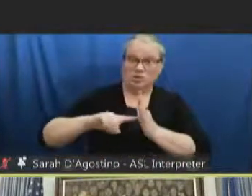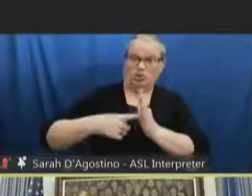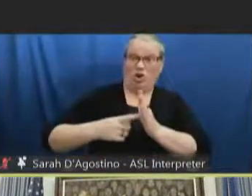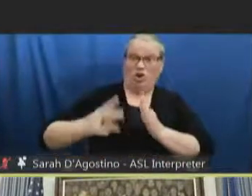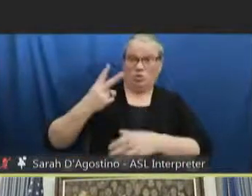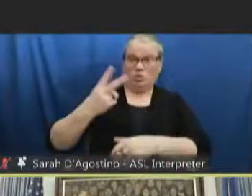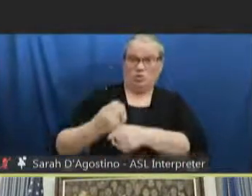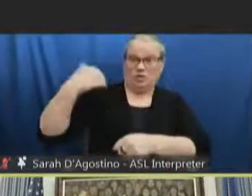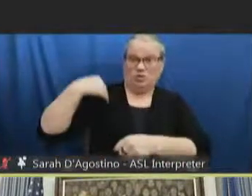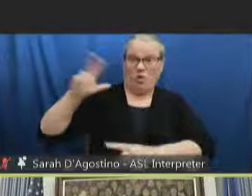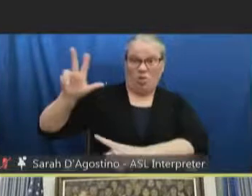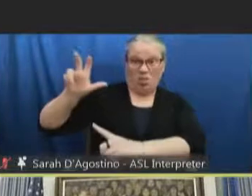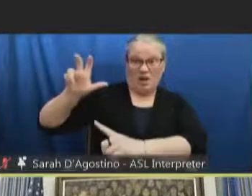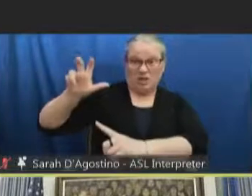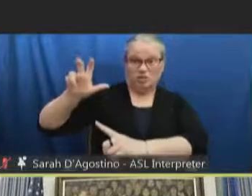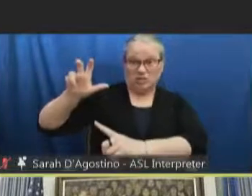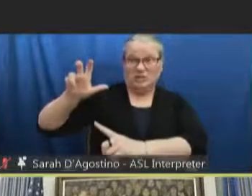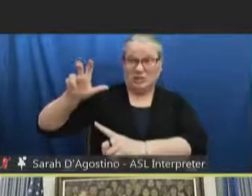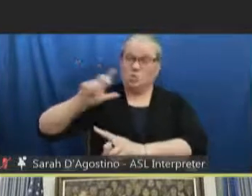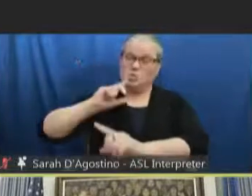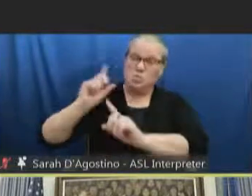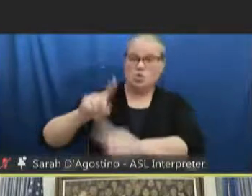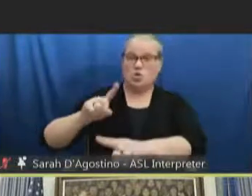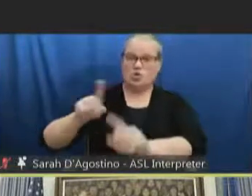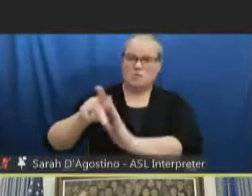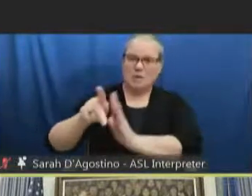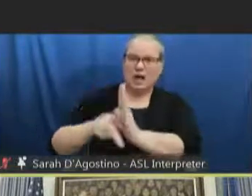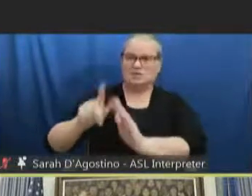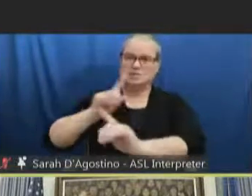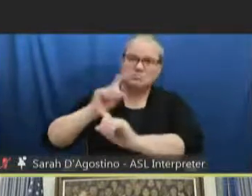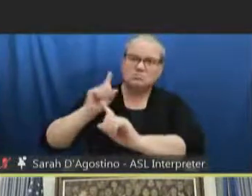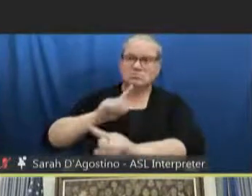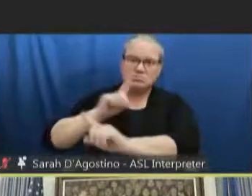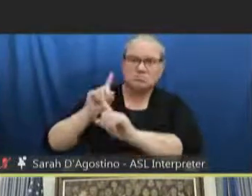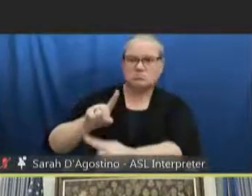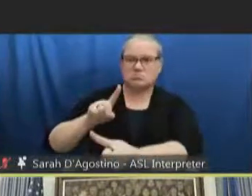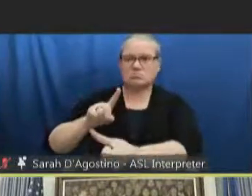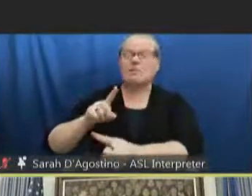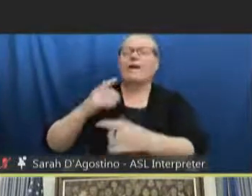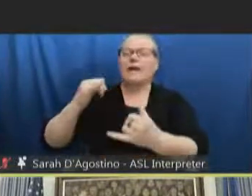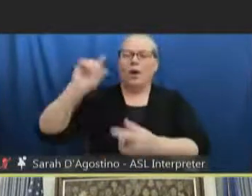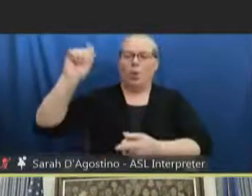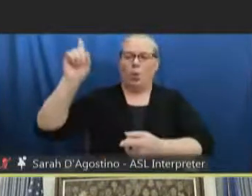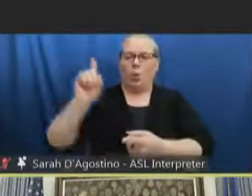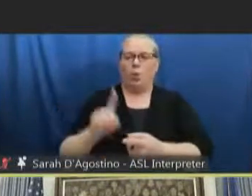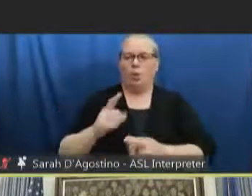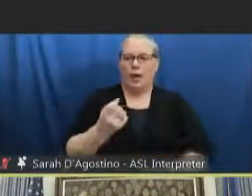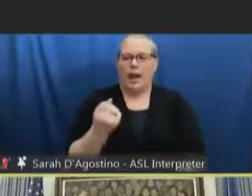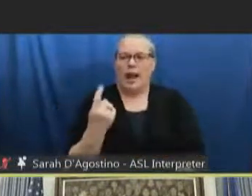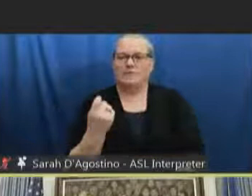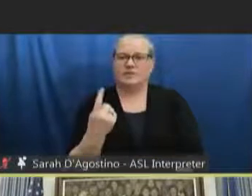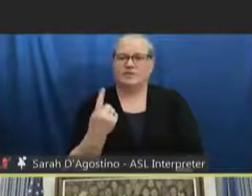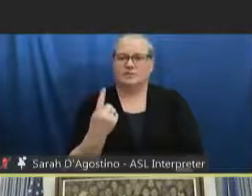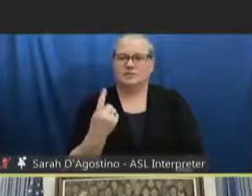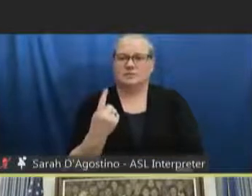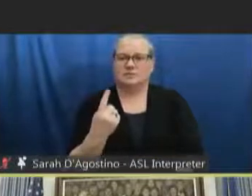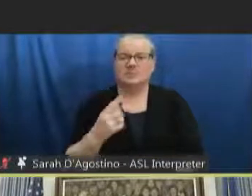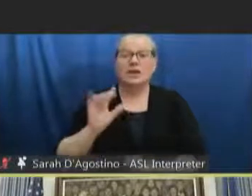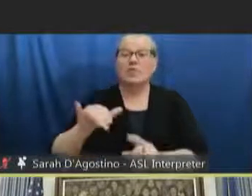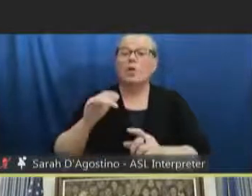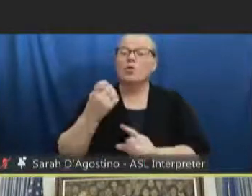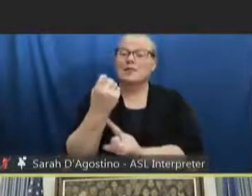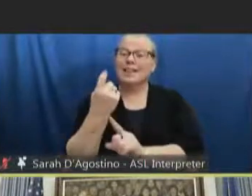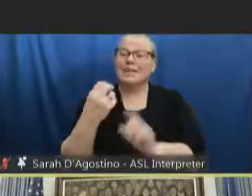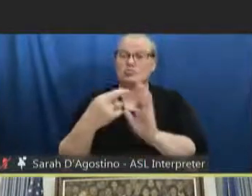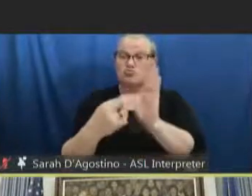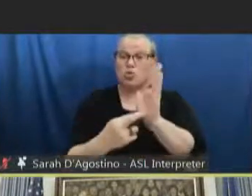11. And those end on February 15th, unless the legislature acts. You heard some